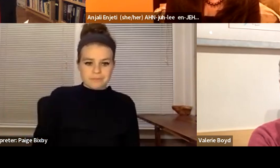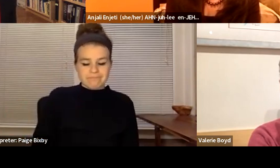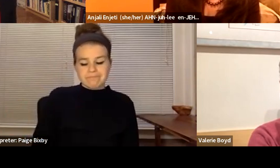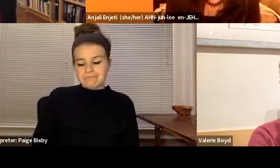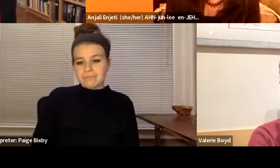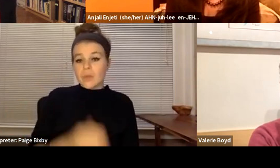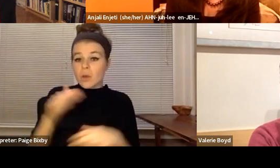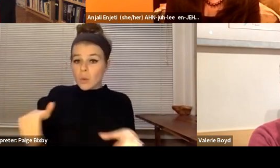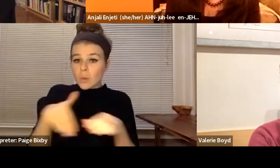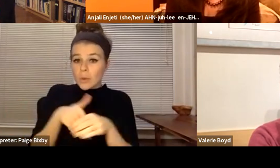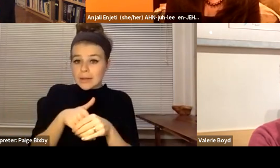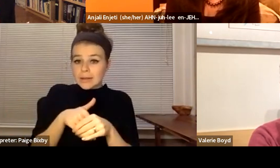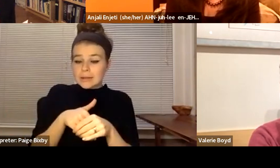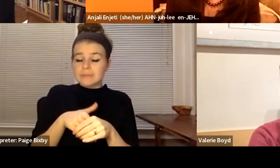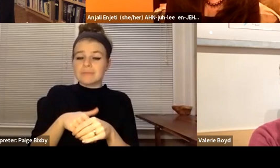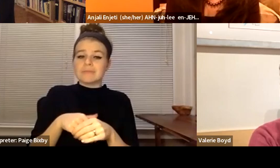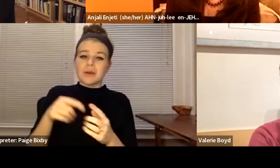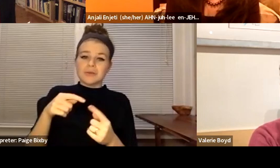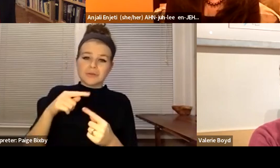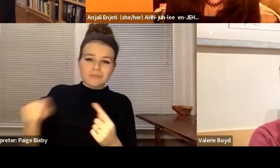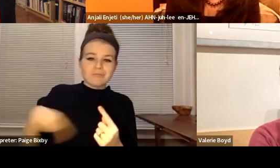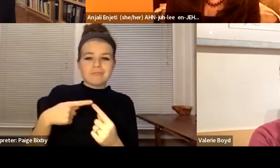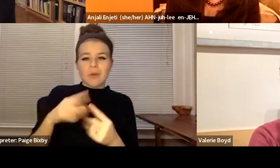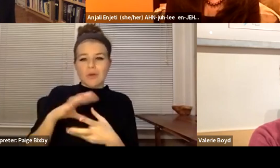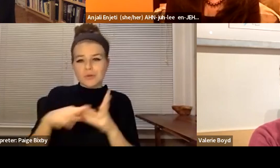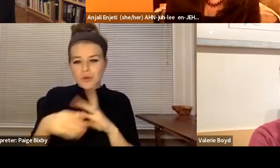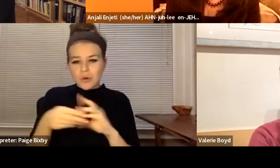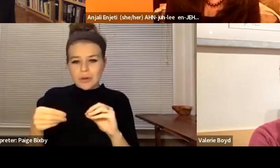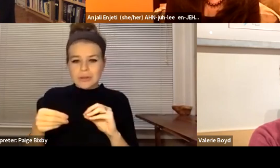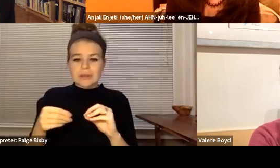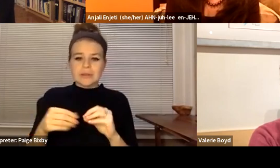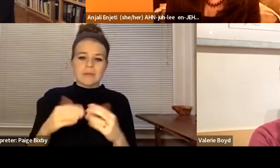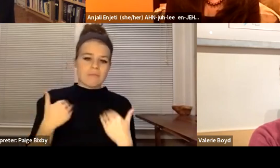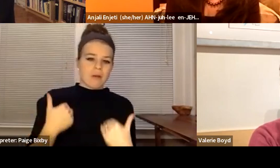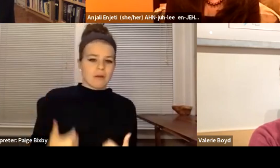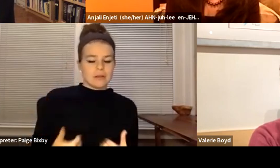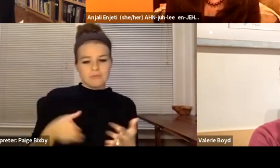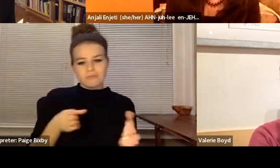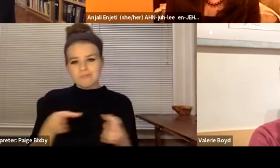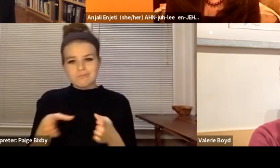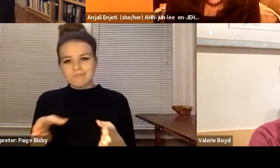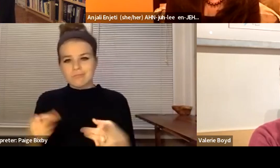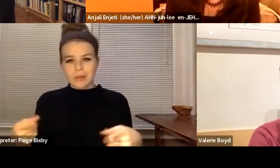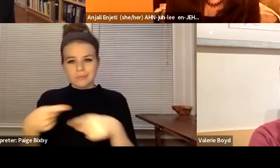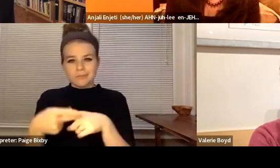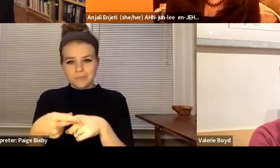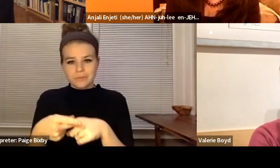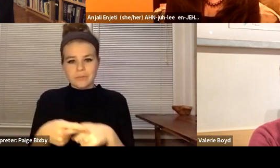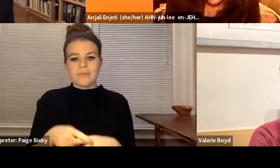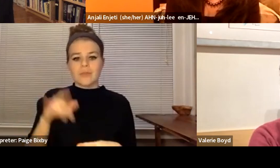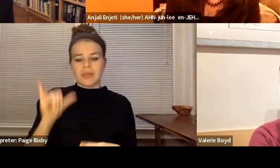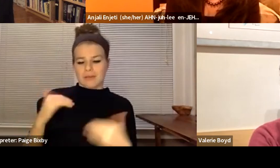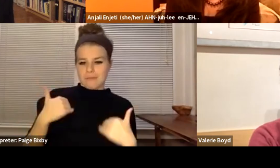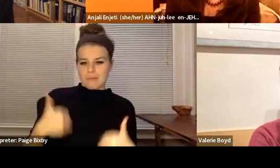Weddings are a circle of stories, our bodies, streets, intersections. This is the body